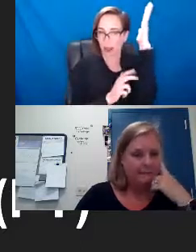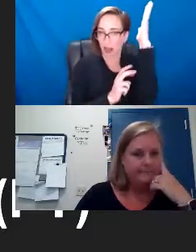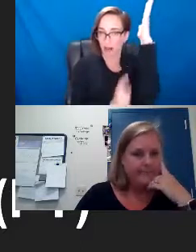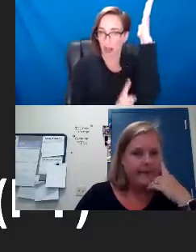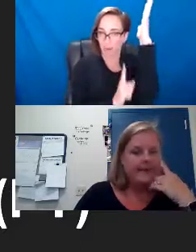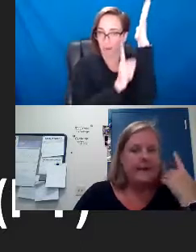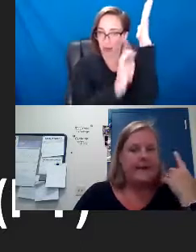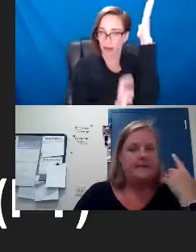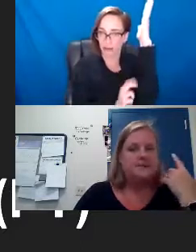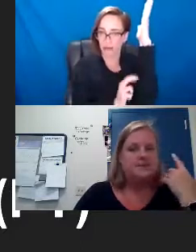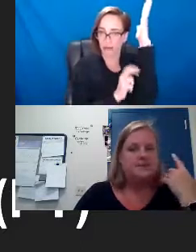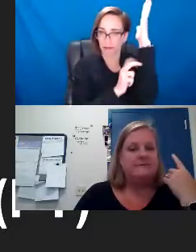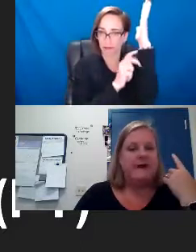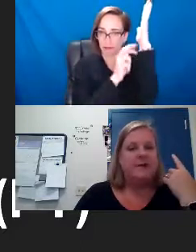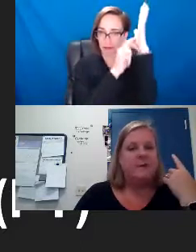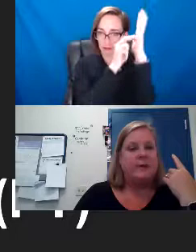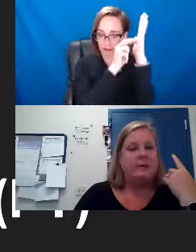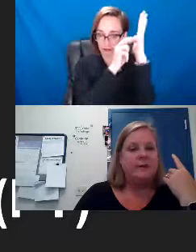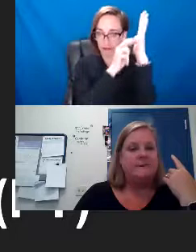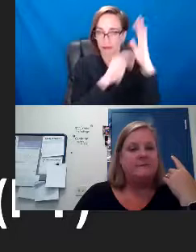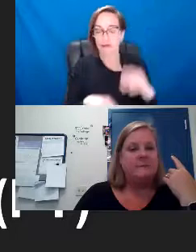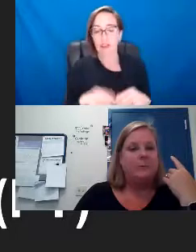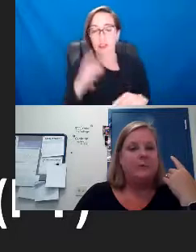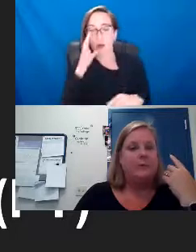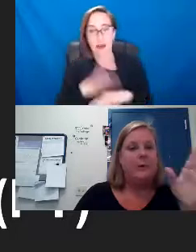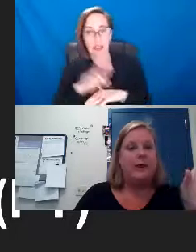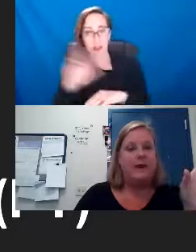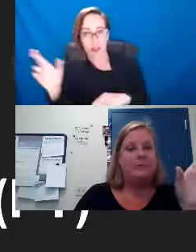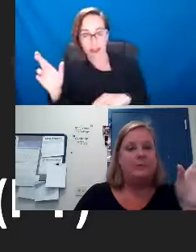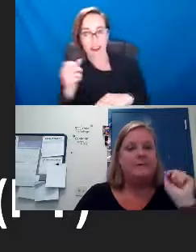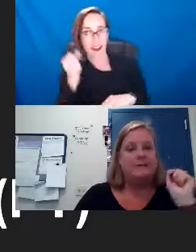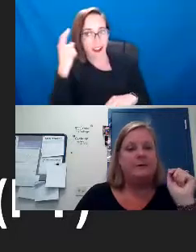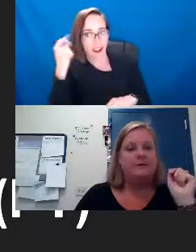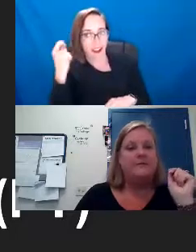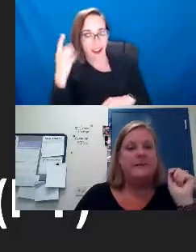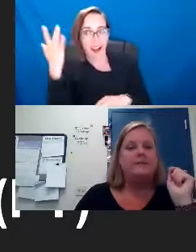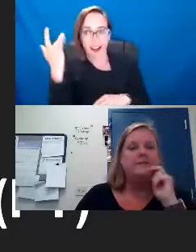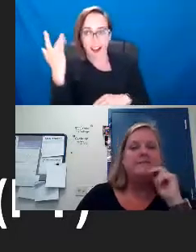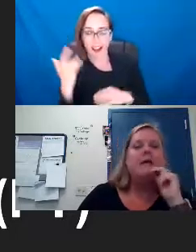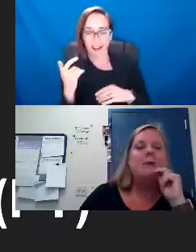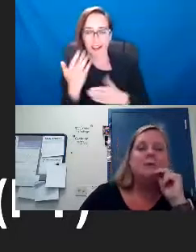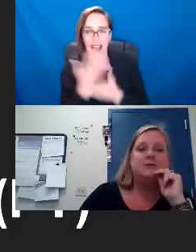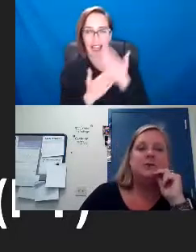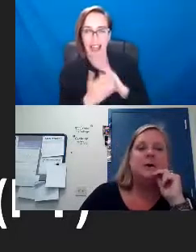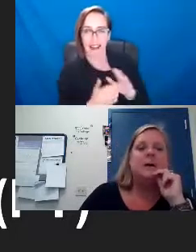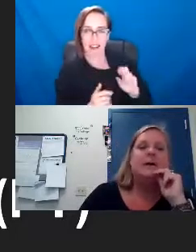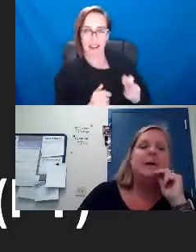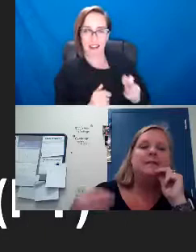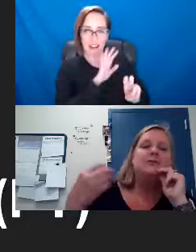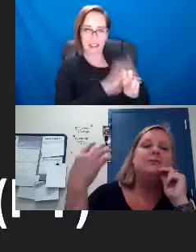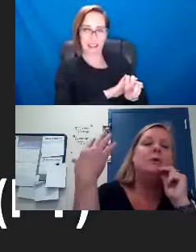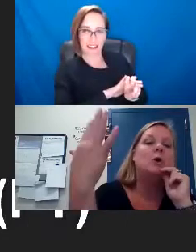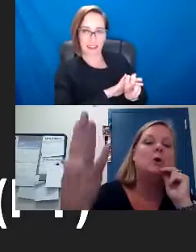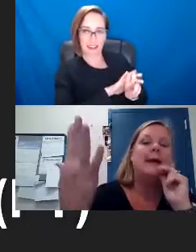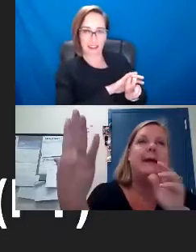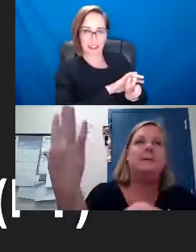tree. And she's following this with her own hand, the receiver. She's able to follow this story.